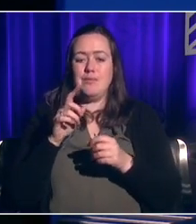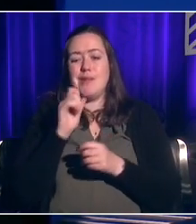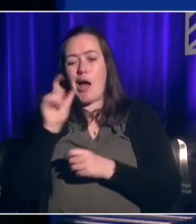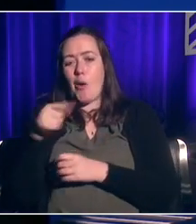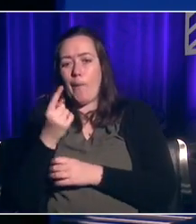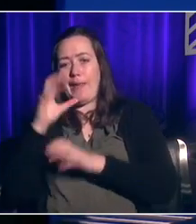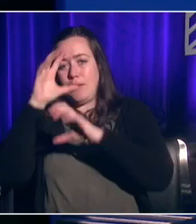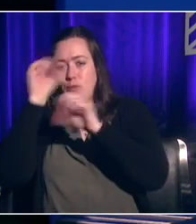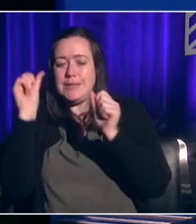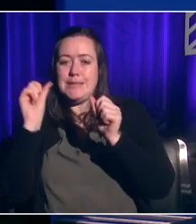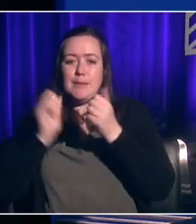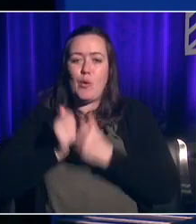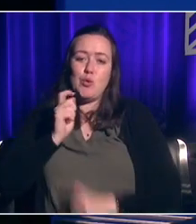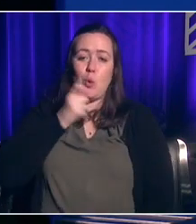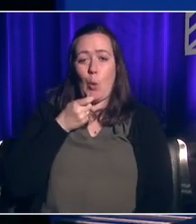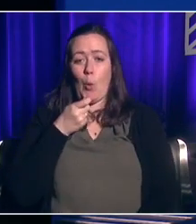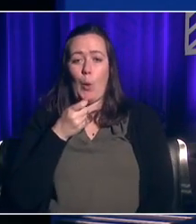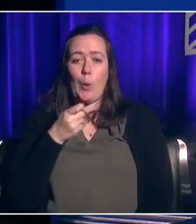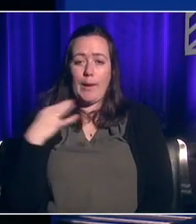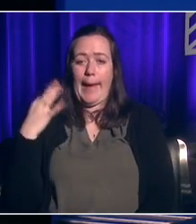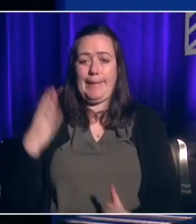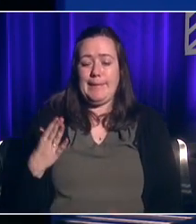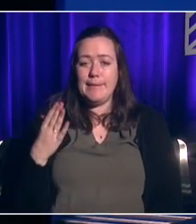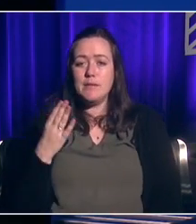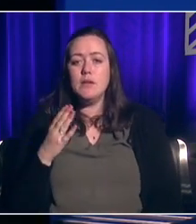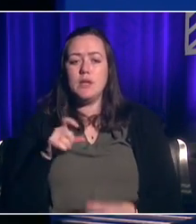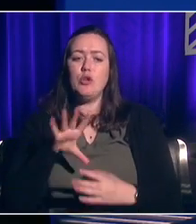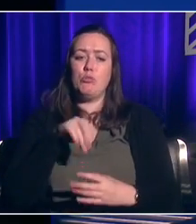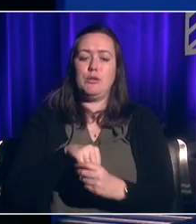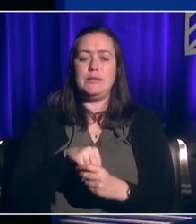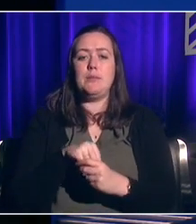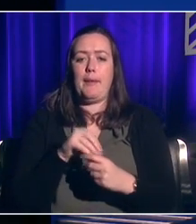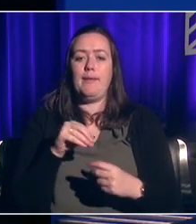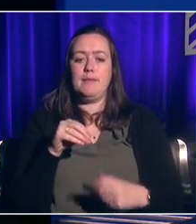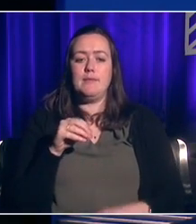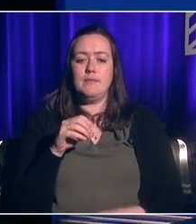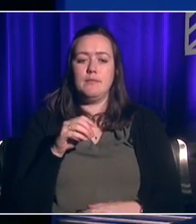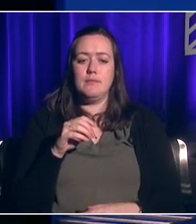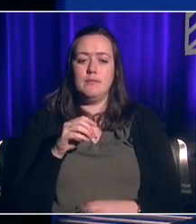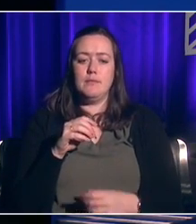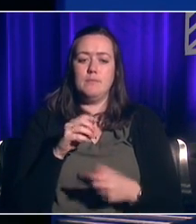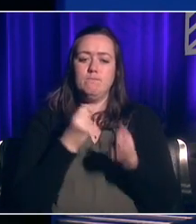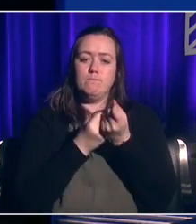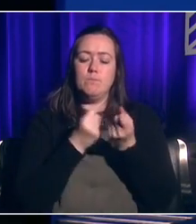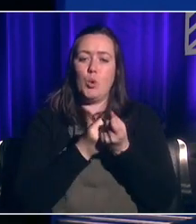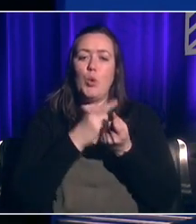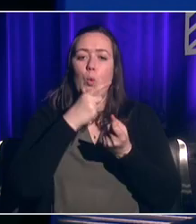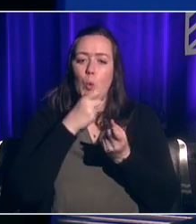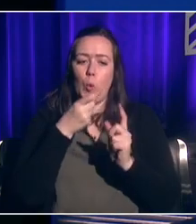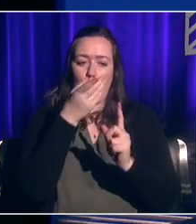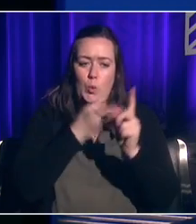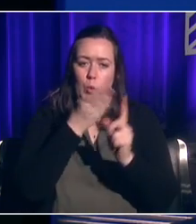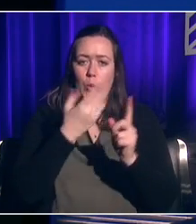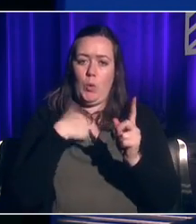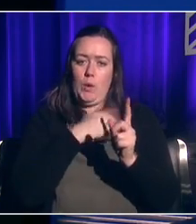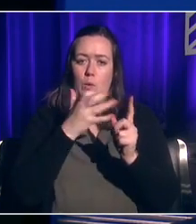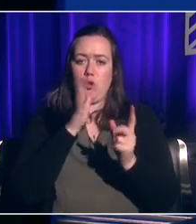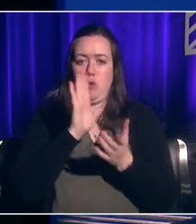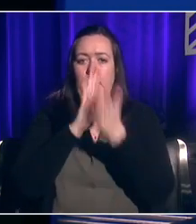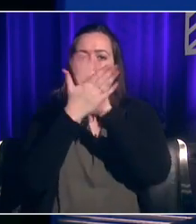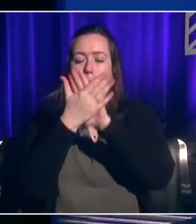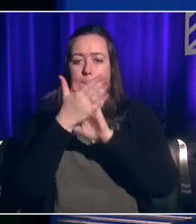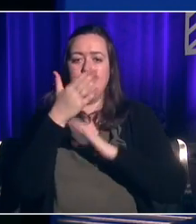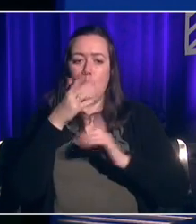the coolest candidate, but we do need to be participating for who we want to be. And we want to make sure